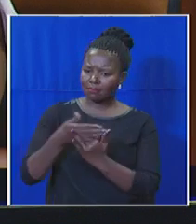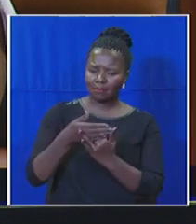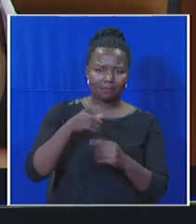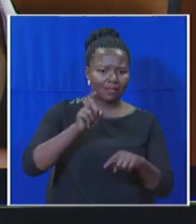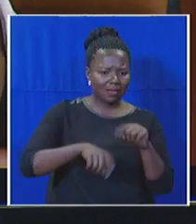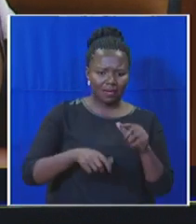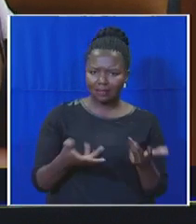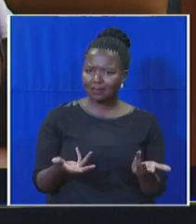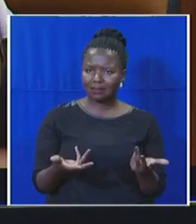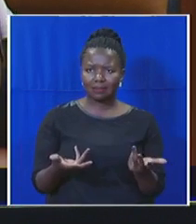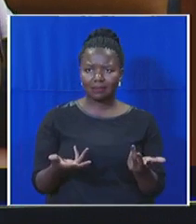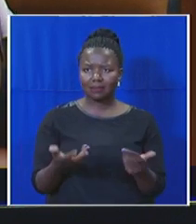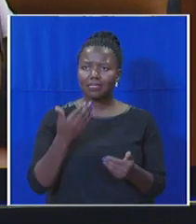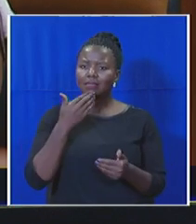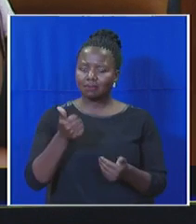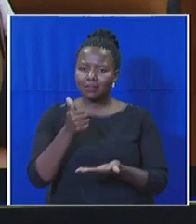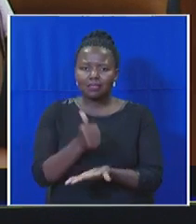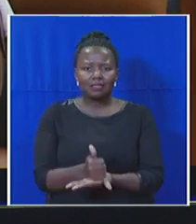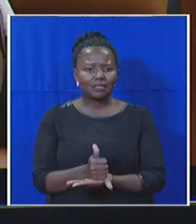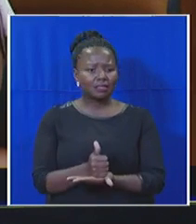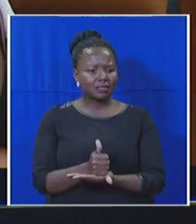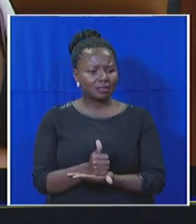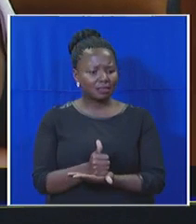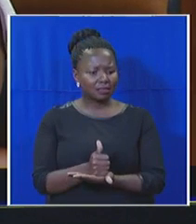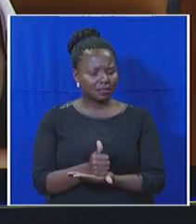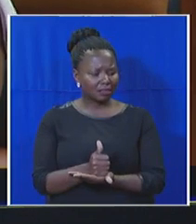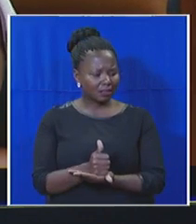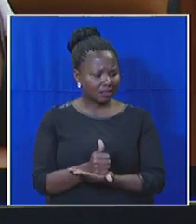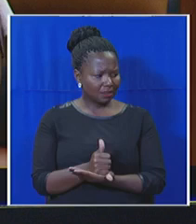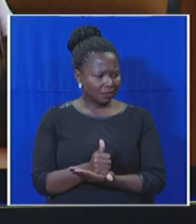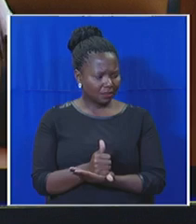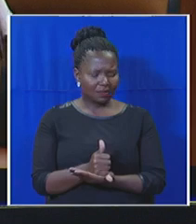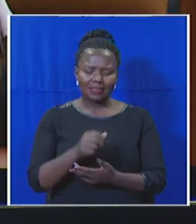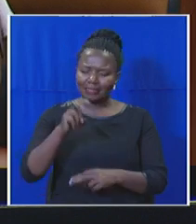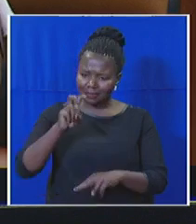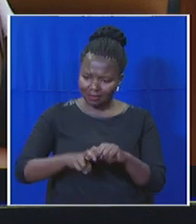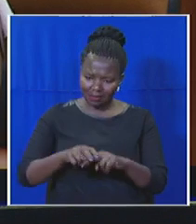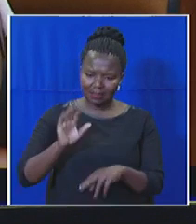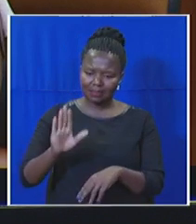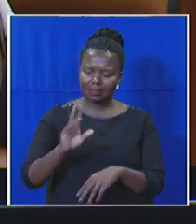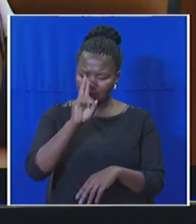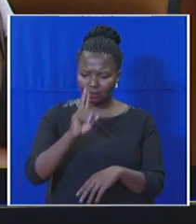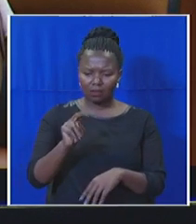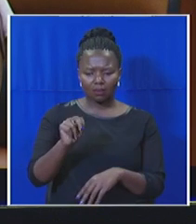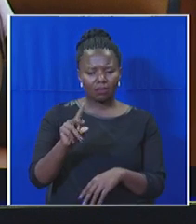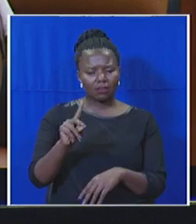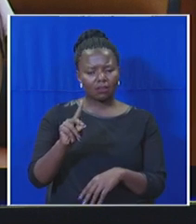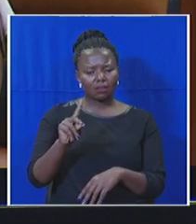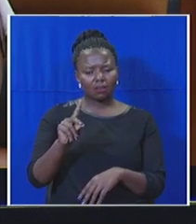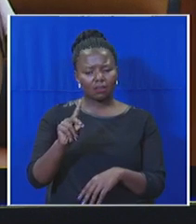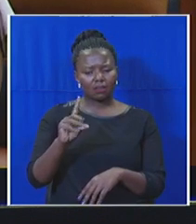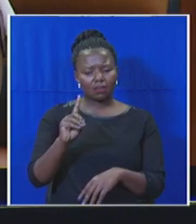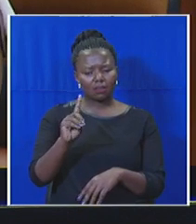answer. Please just take your seat. Because, you know, Speaker, No, please take your seat, Honorable Ndlozi. I rise in terms of